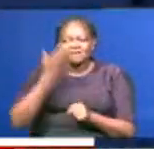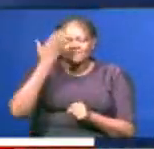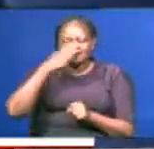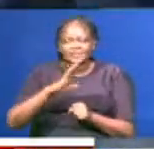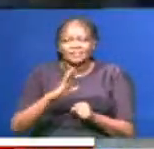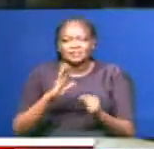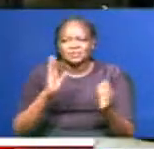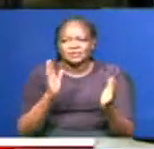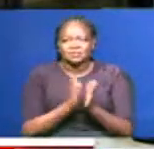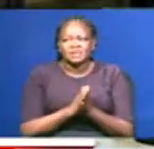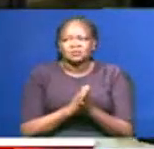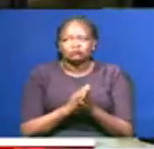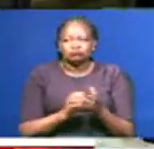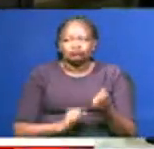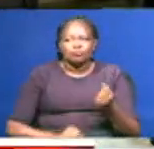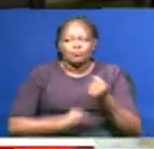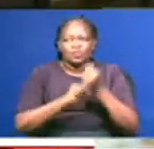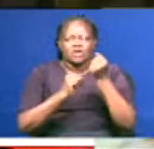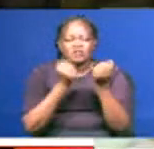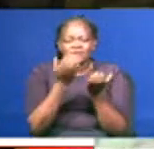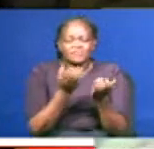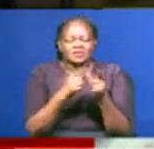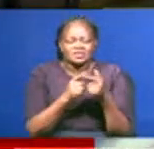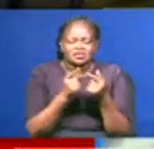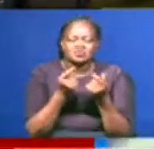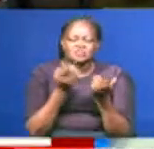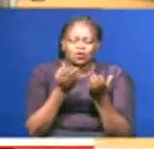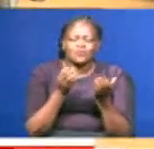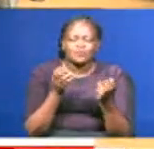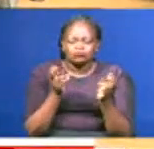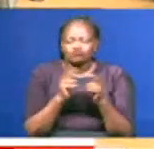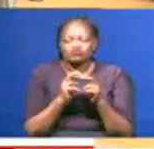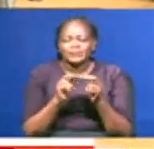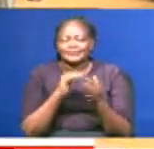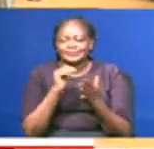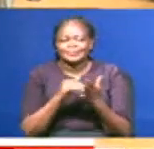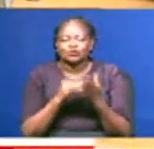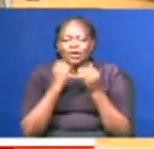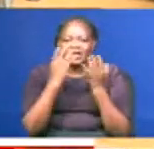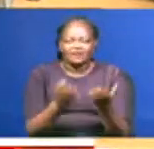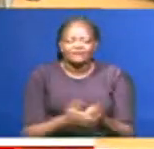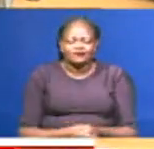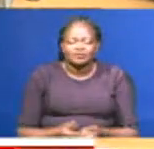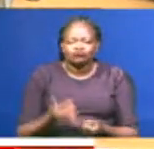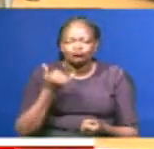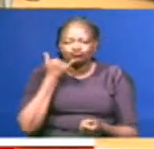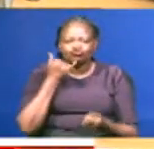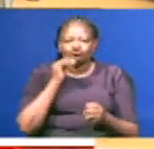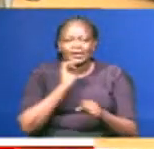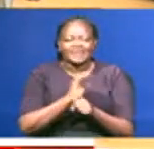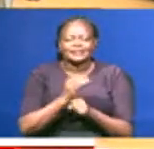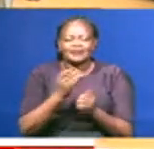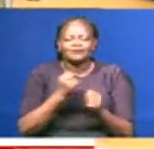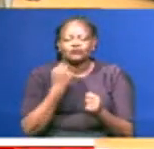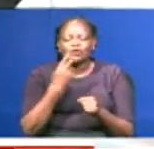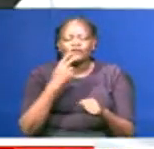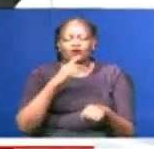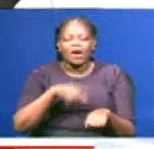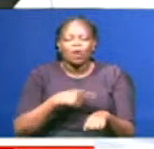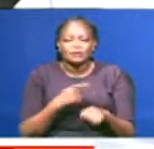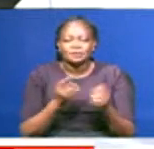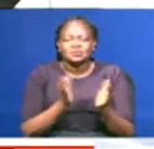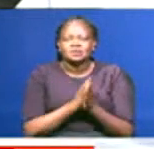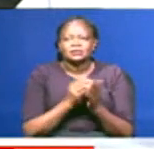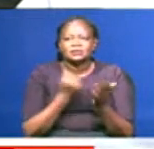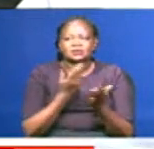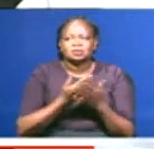in complementing the service, the Huduma Contact Center will offer telecounseling service 24/7 in order to reach as